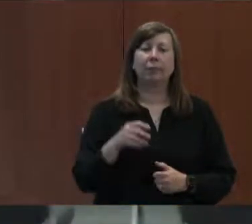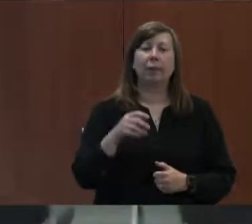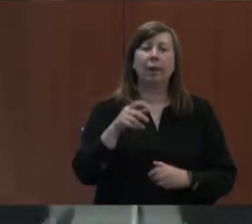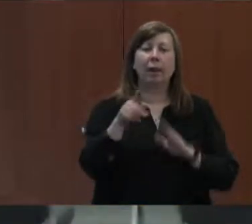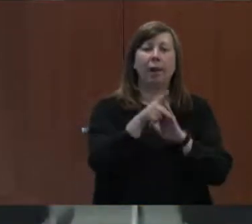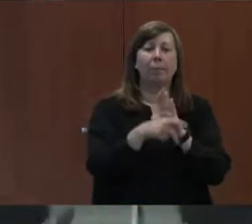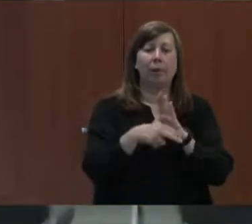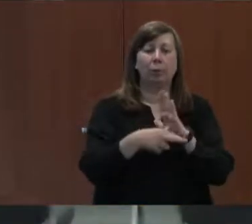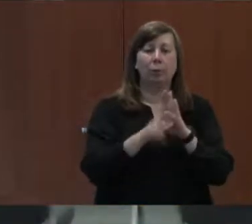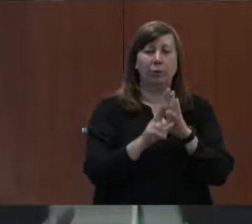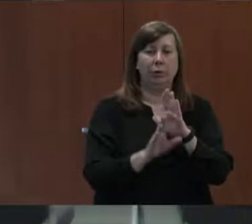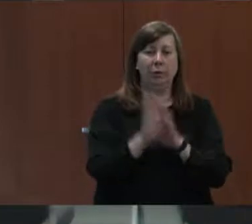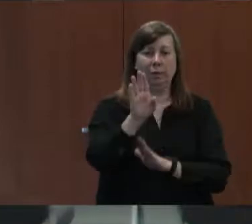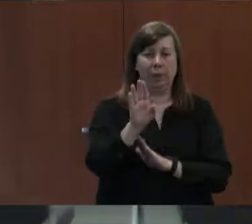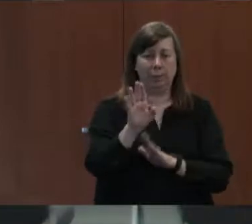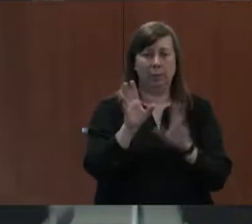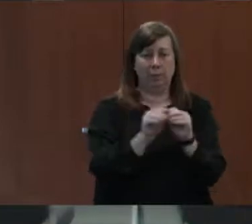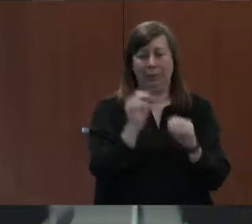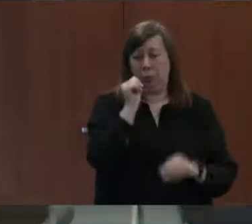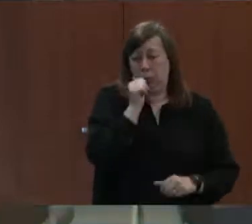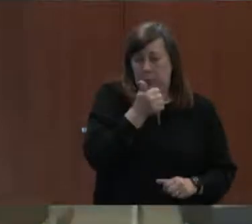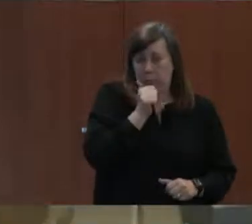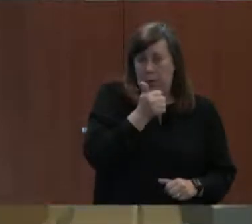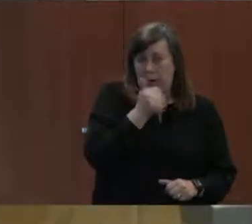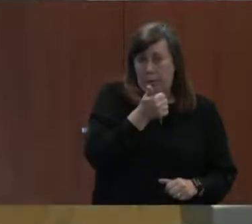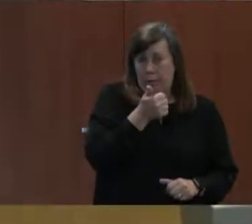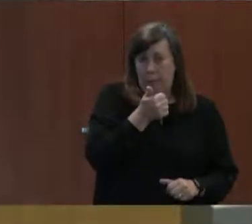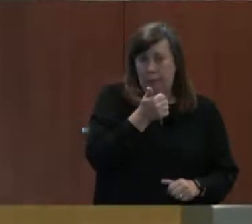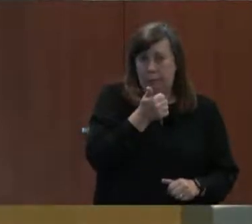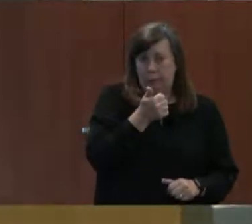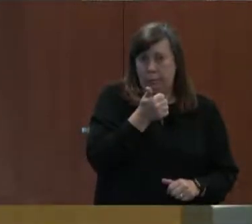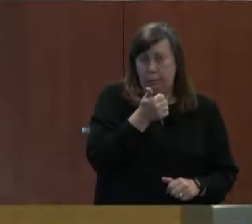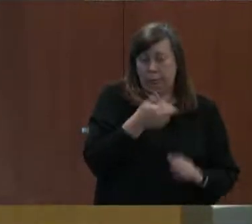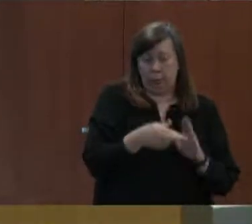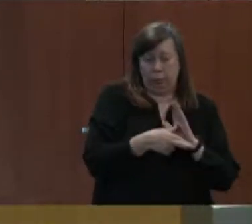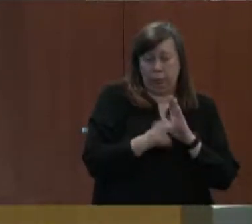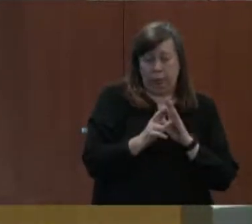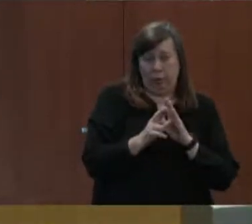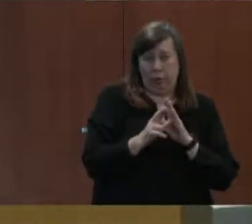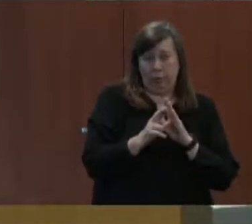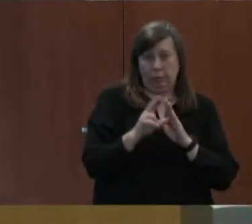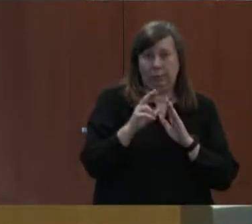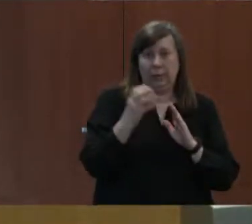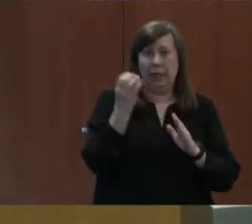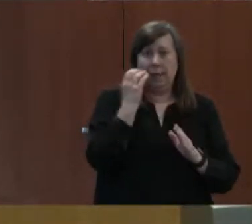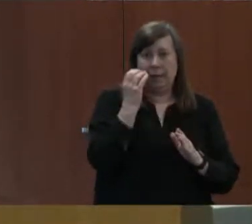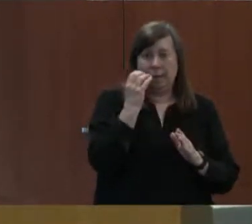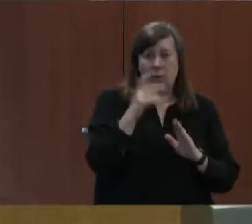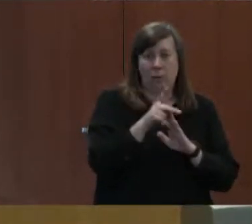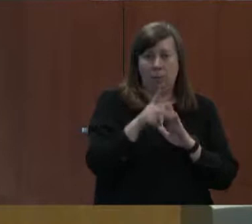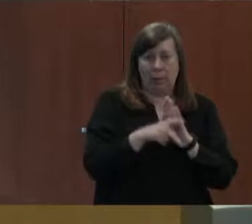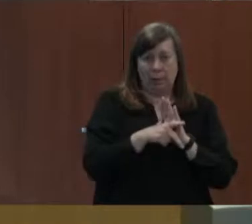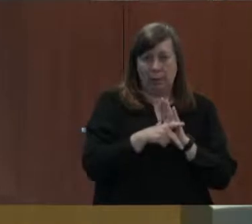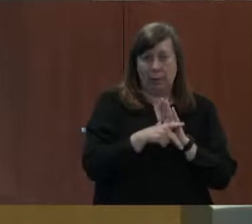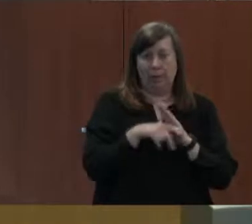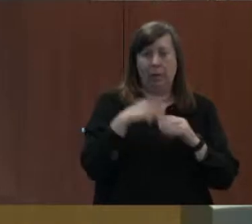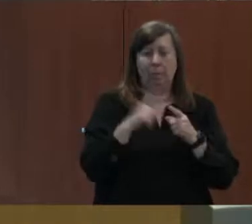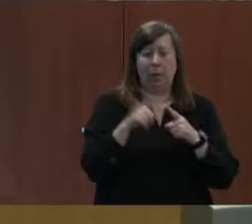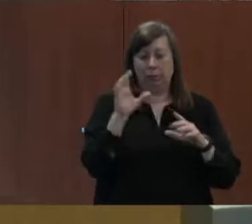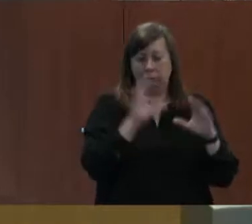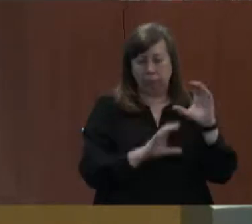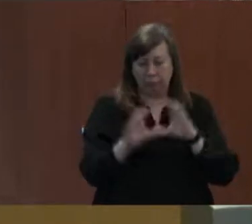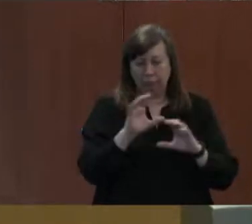Policy Review and Development Committee meets tomorrow. We're reviewing the cell phone policy, a policy about